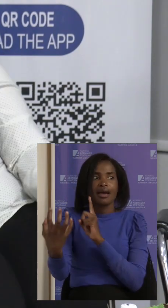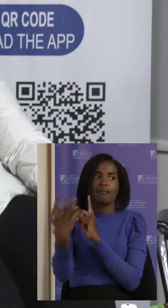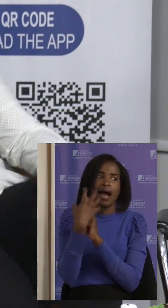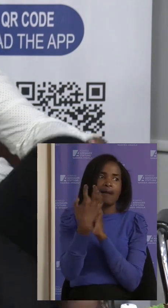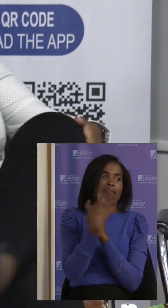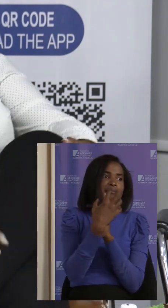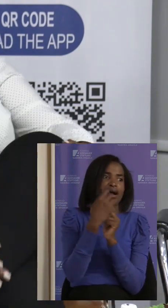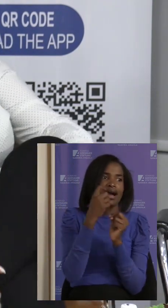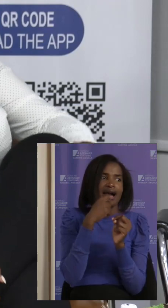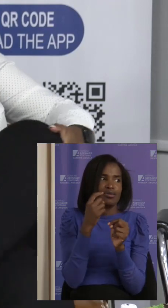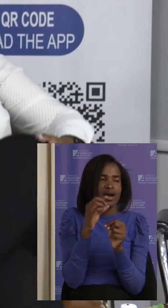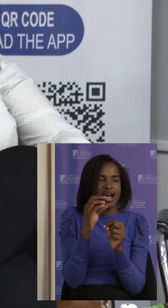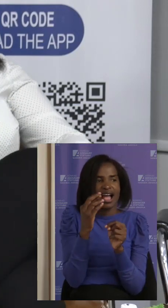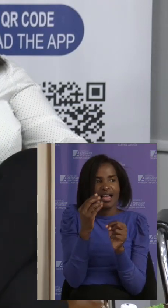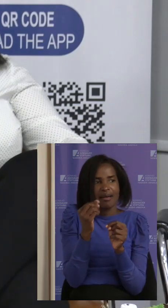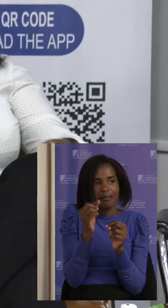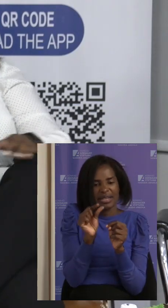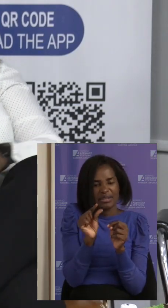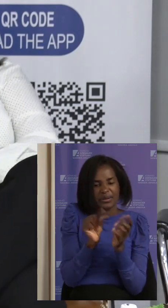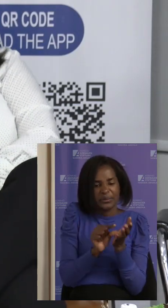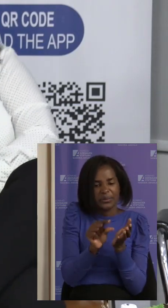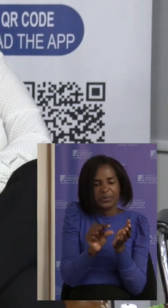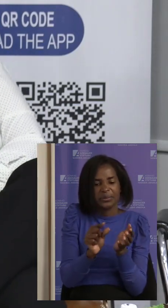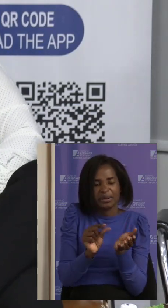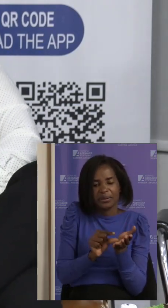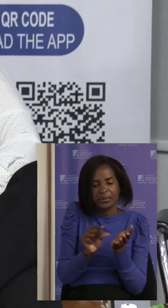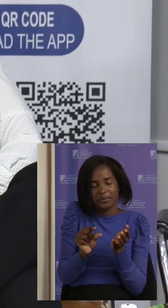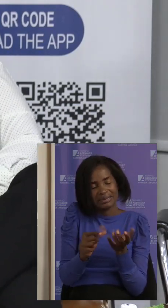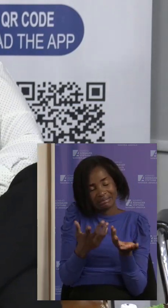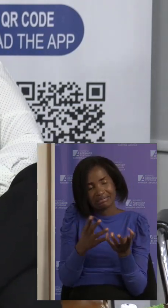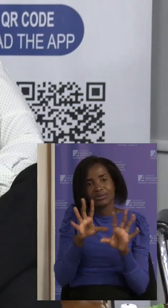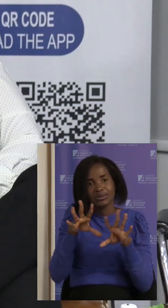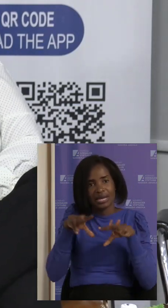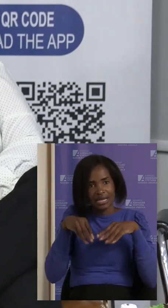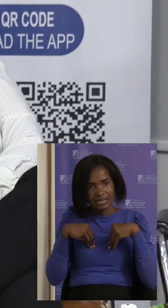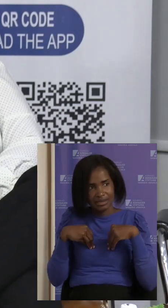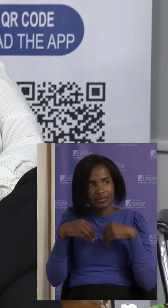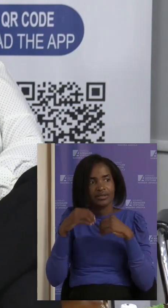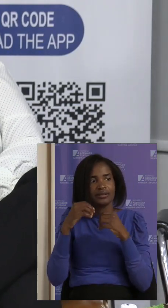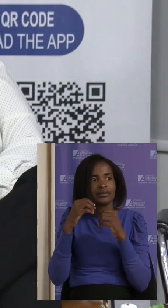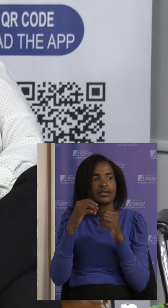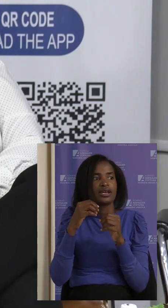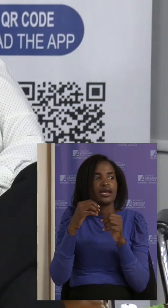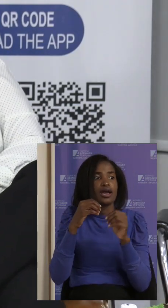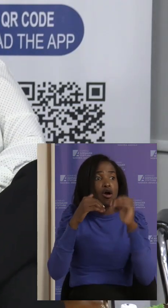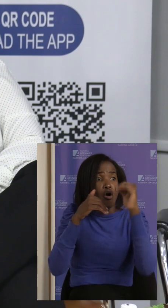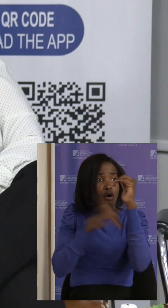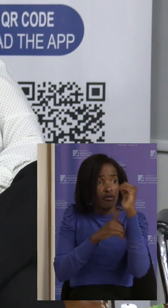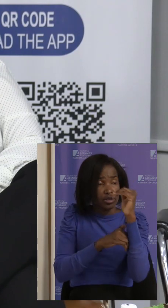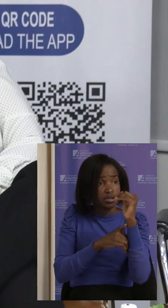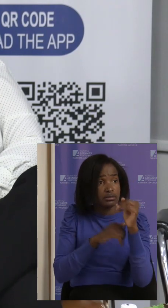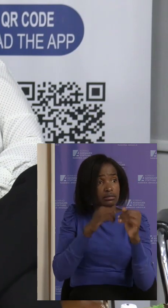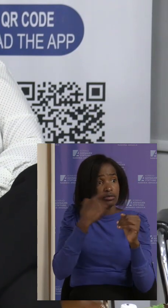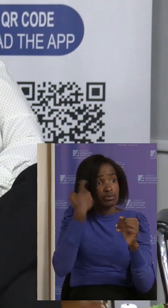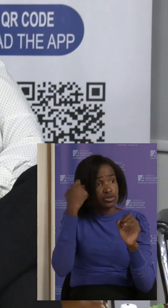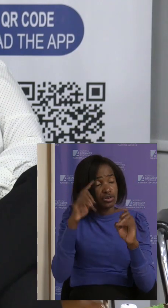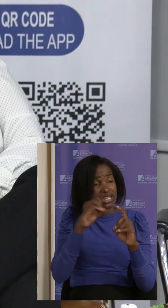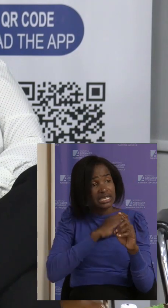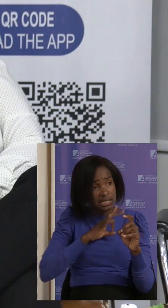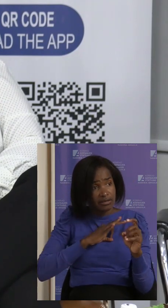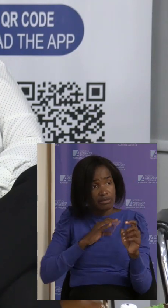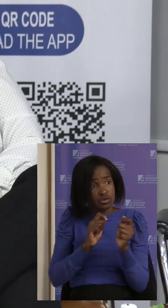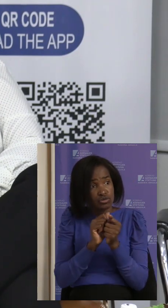at what we need. We fully embrace that internal efficiency has to improve, do